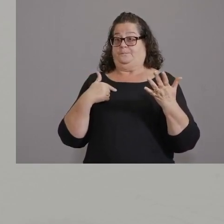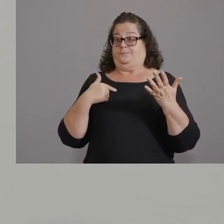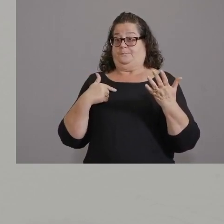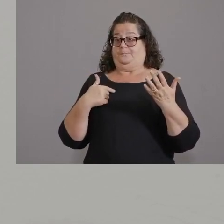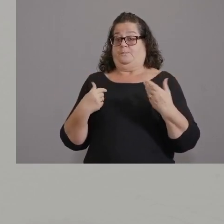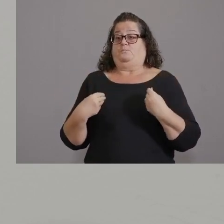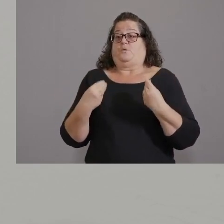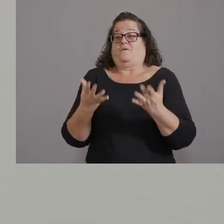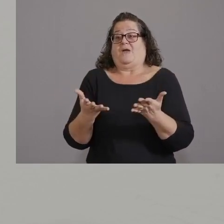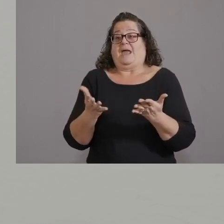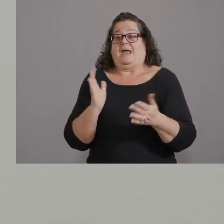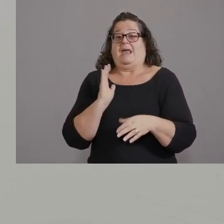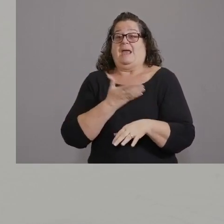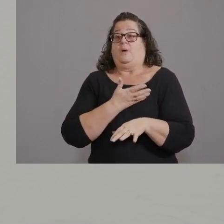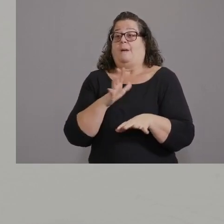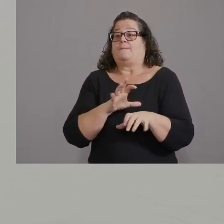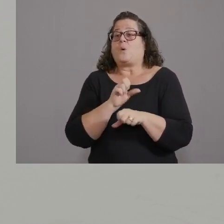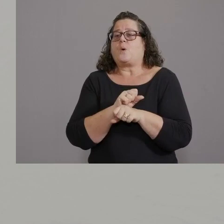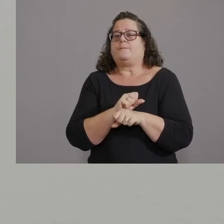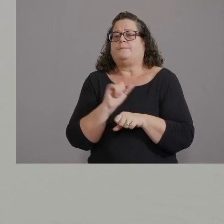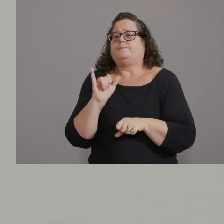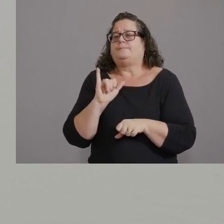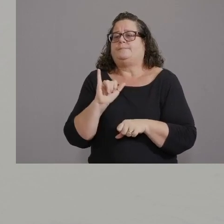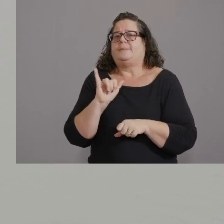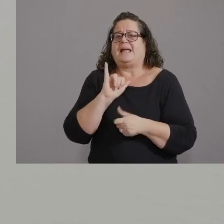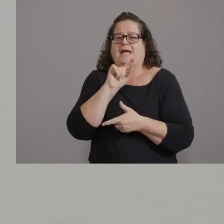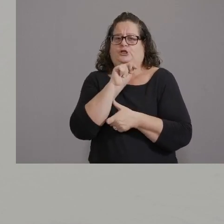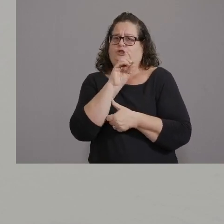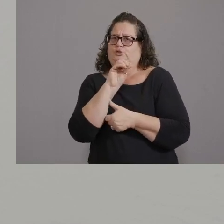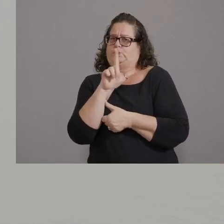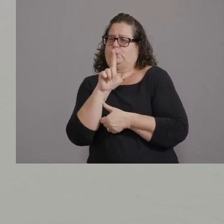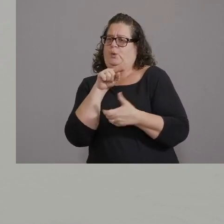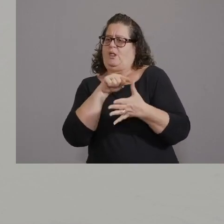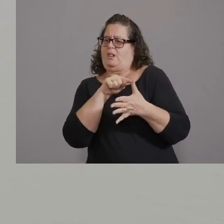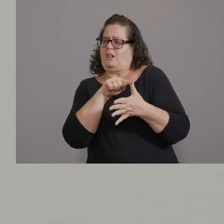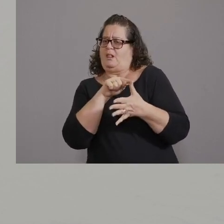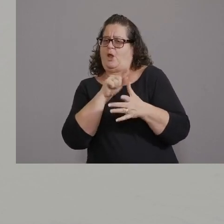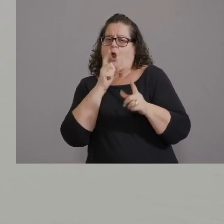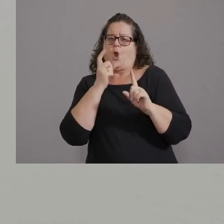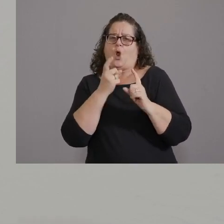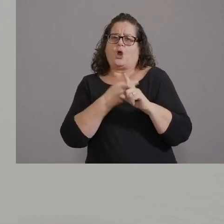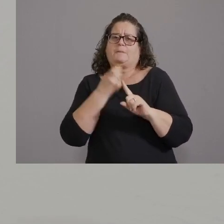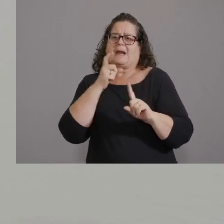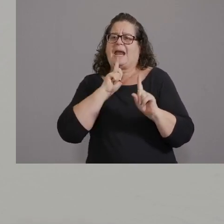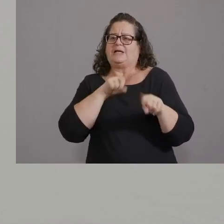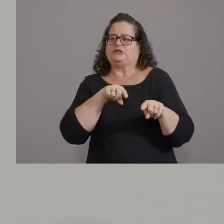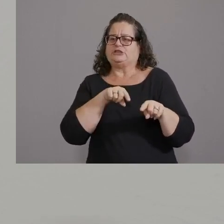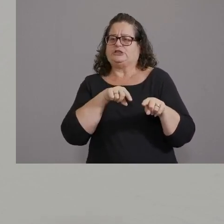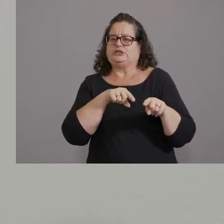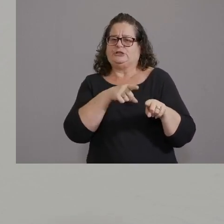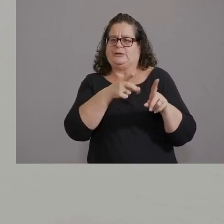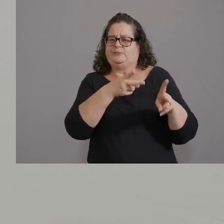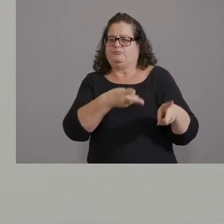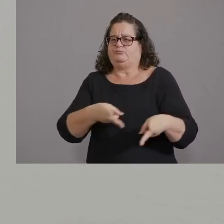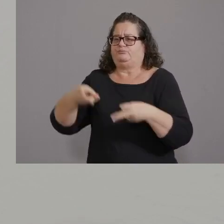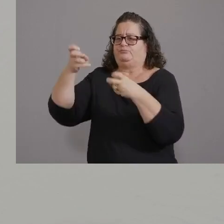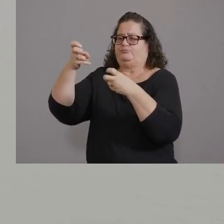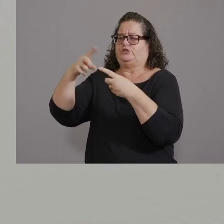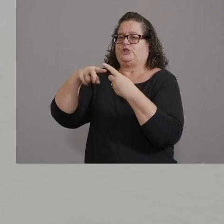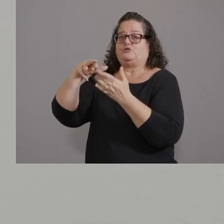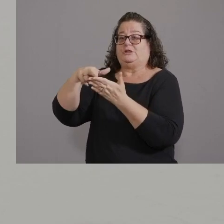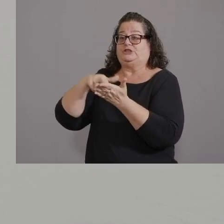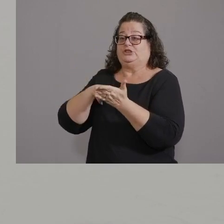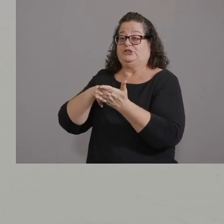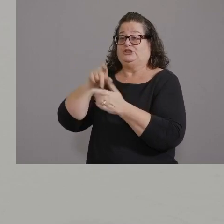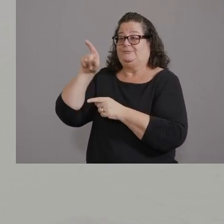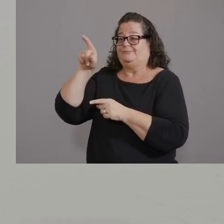to do it. It automatically reports and uploads the data to our immunization registry, which is great, but it's not a